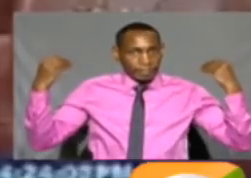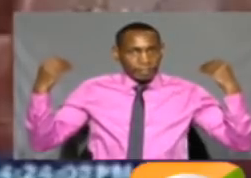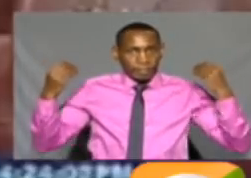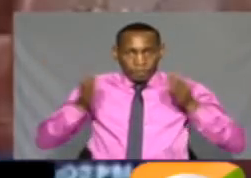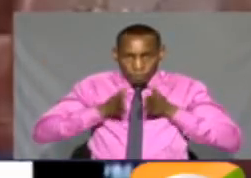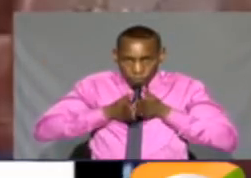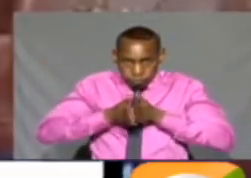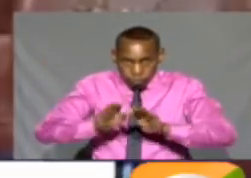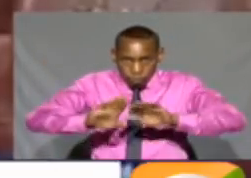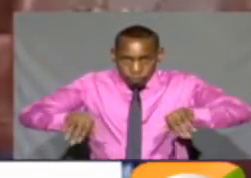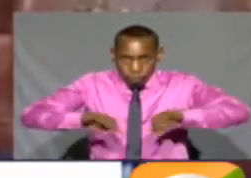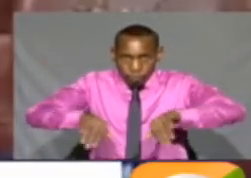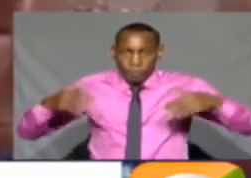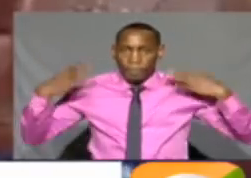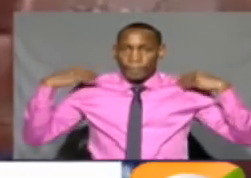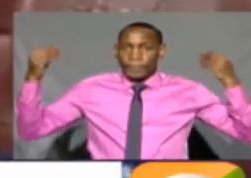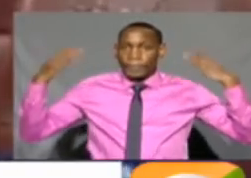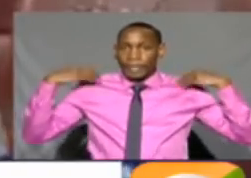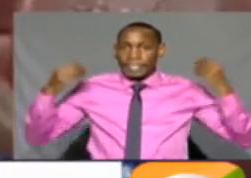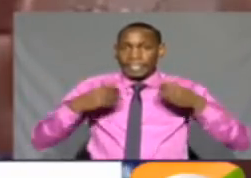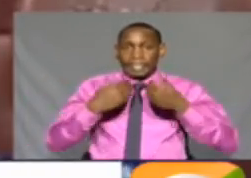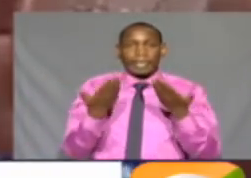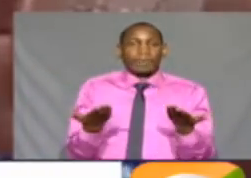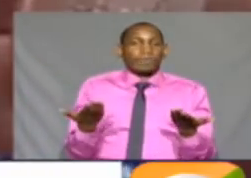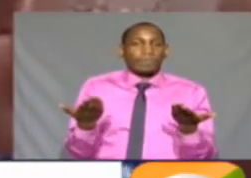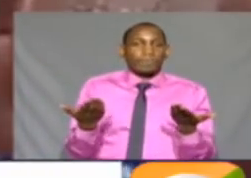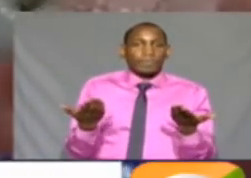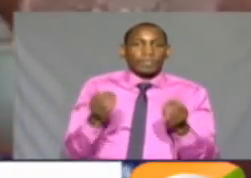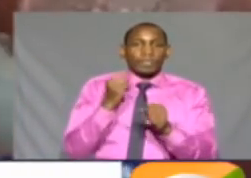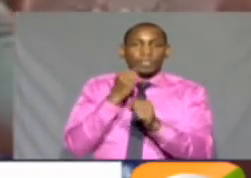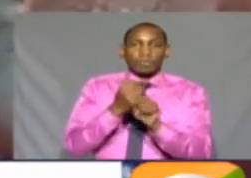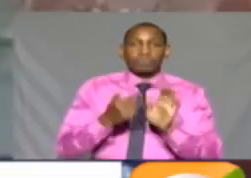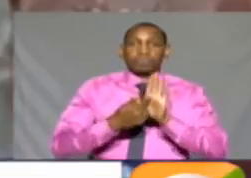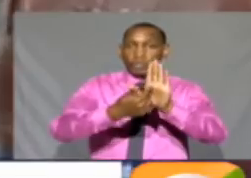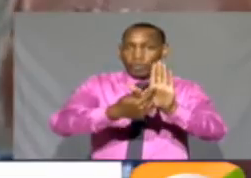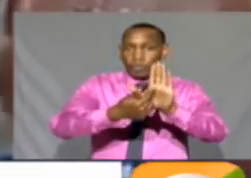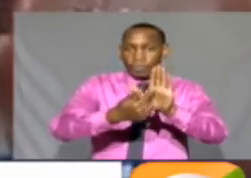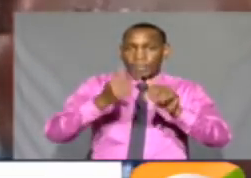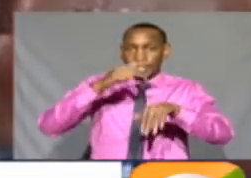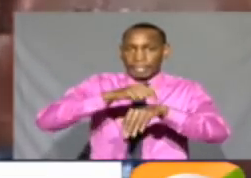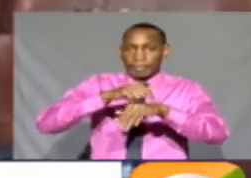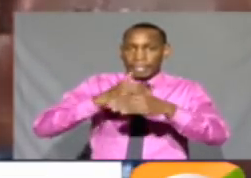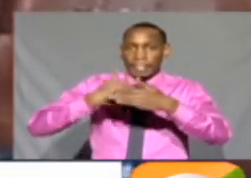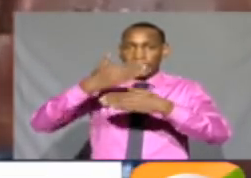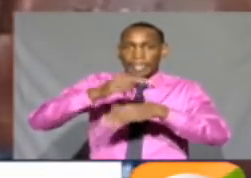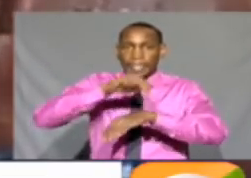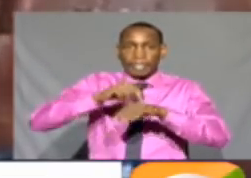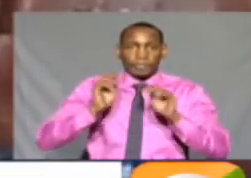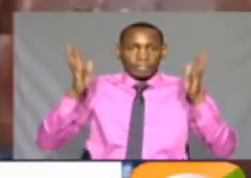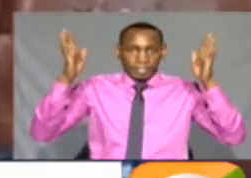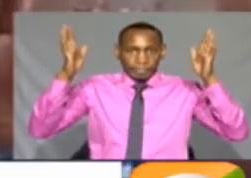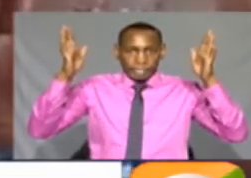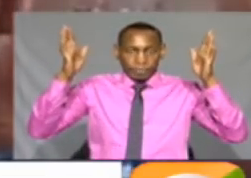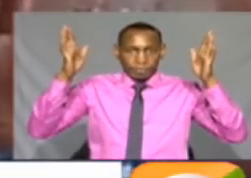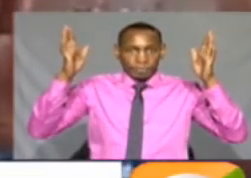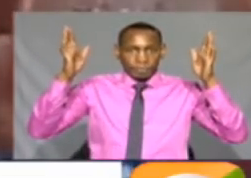divers, they're practicing how they will do a showcase during the next national celebration. Something